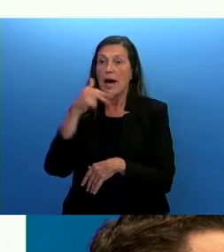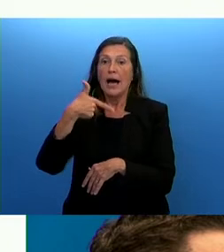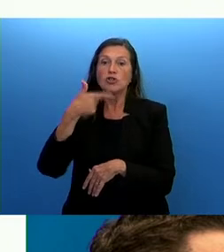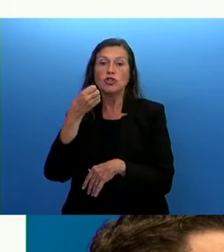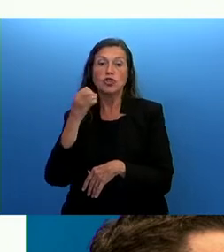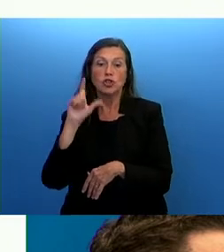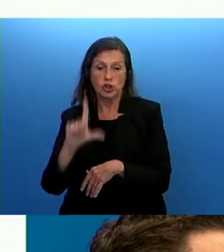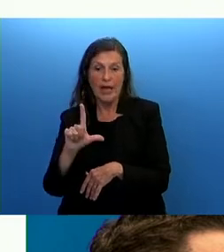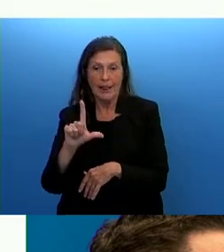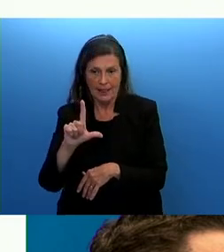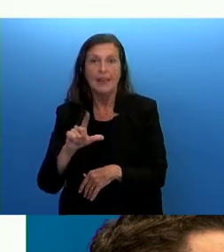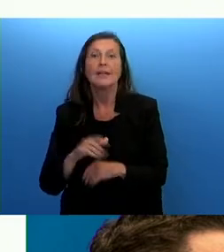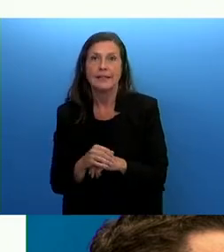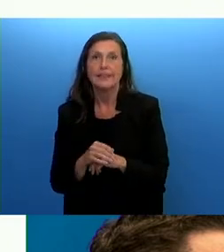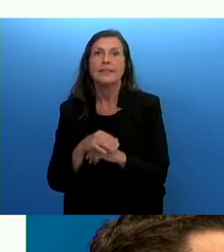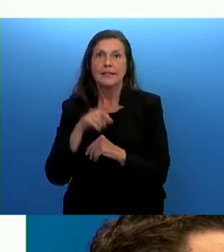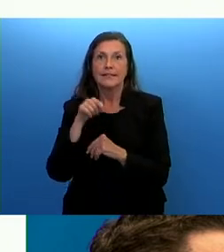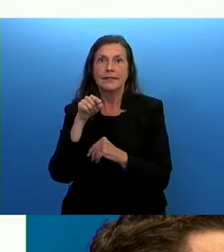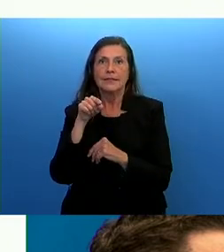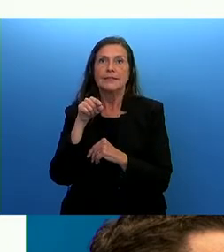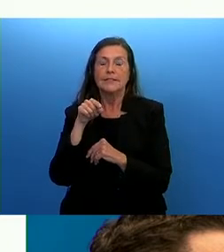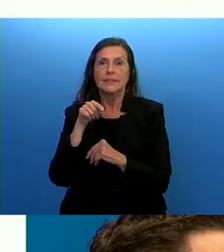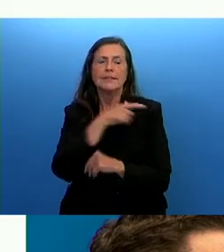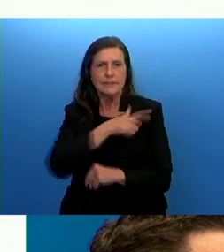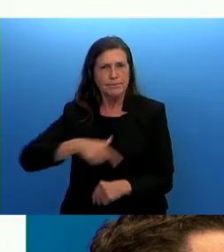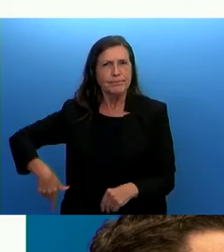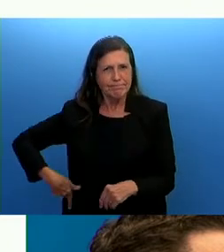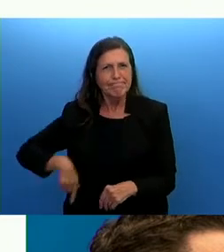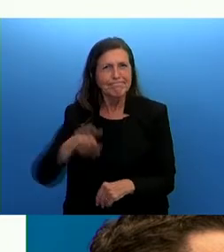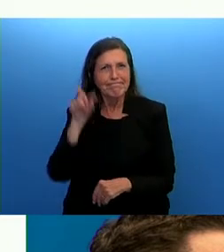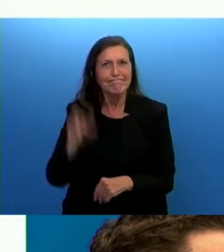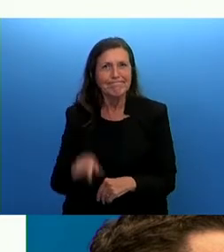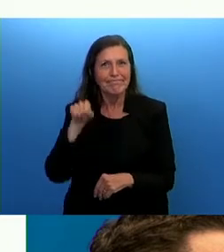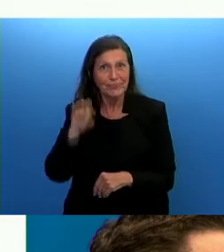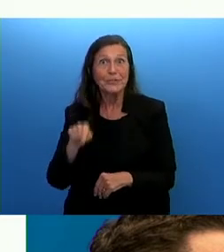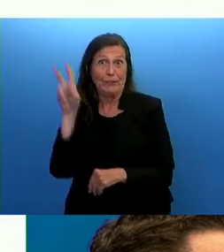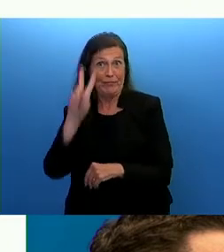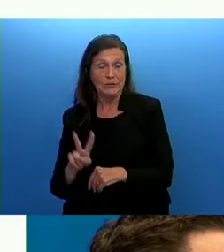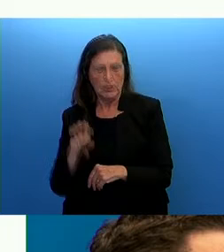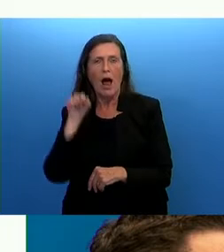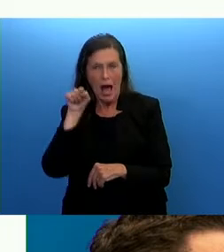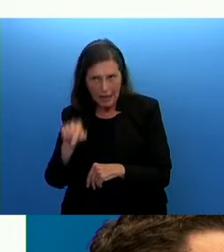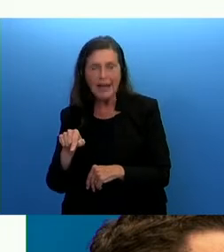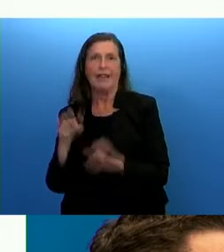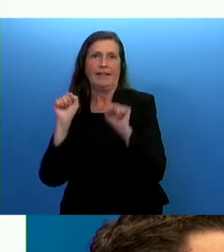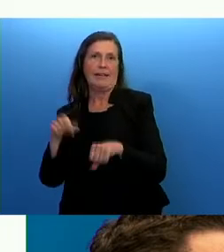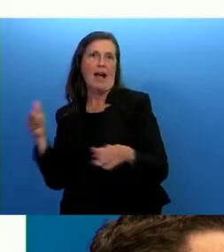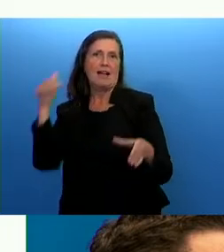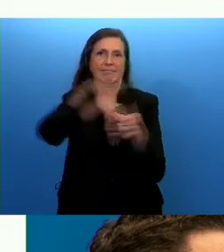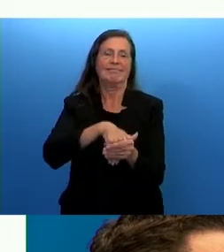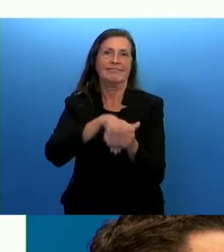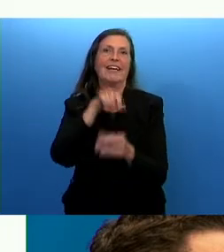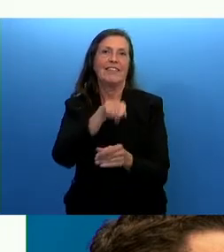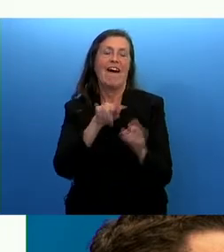the Latin American Network of Organizations of Persons with Disabilities, had the opportunity to take part in that forum and